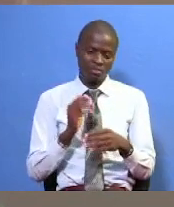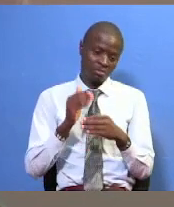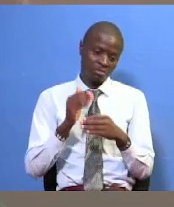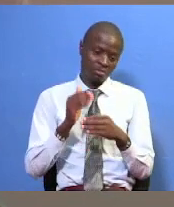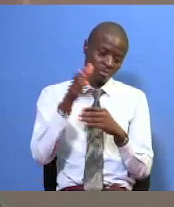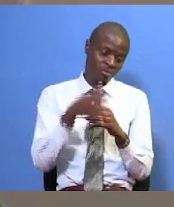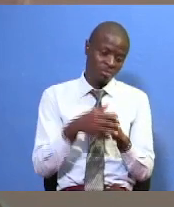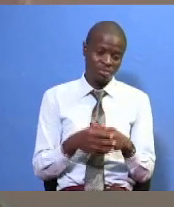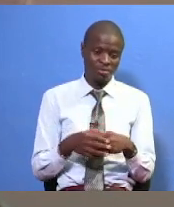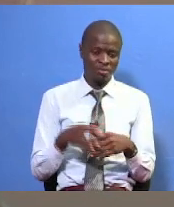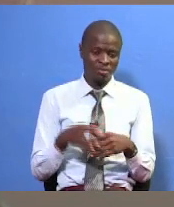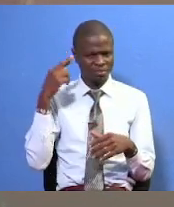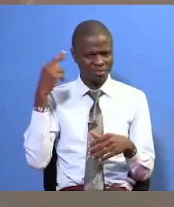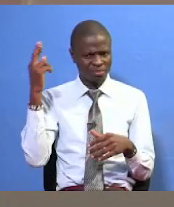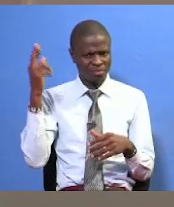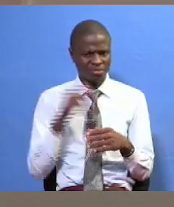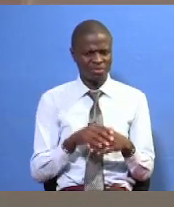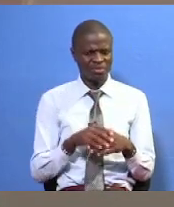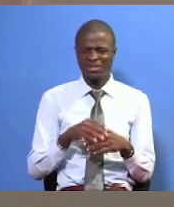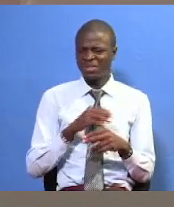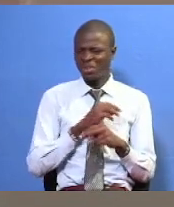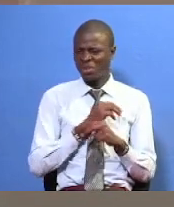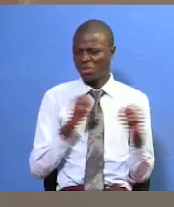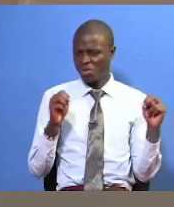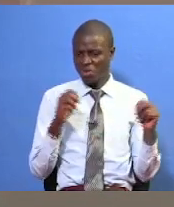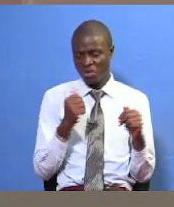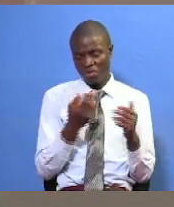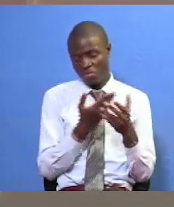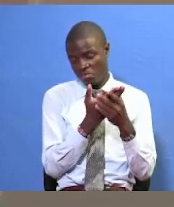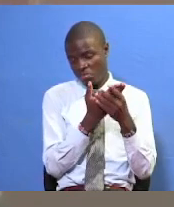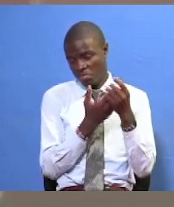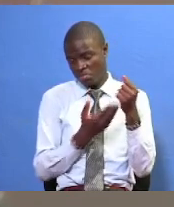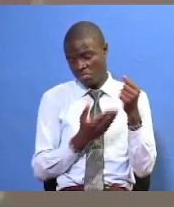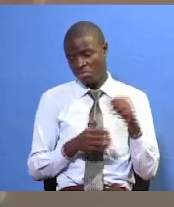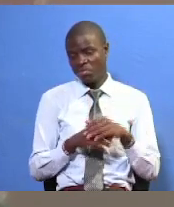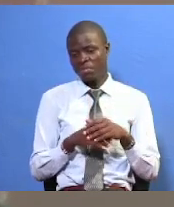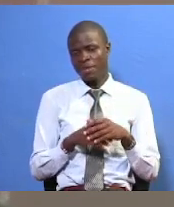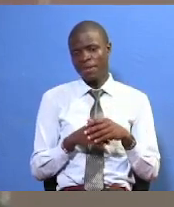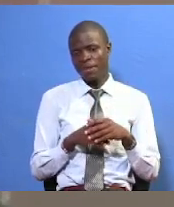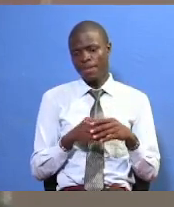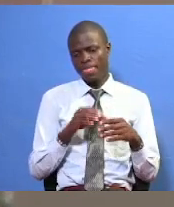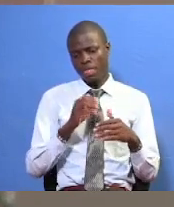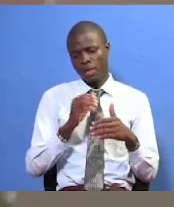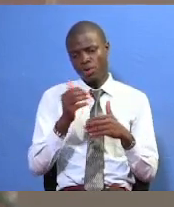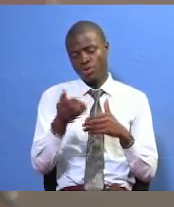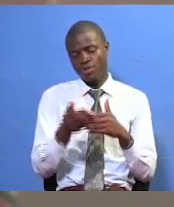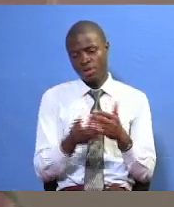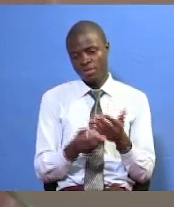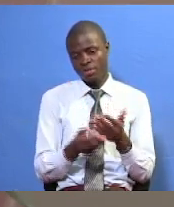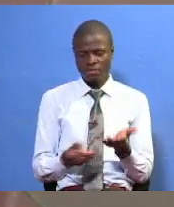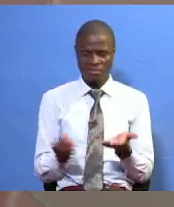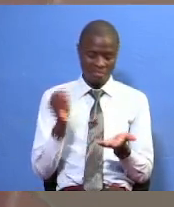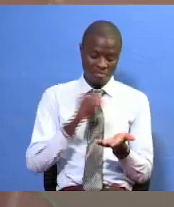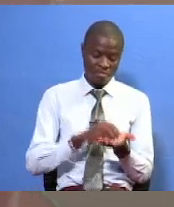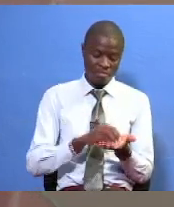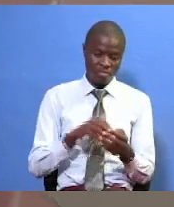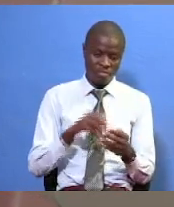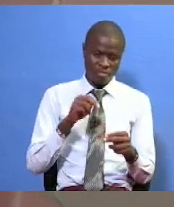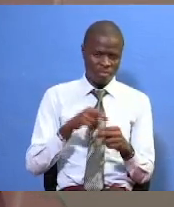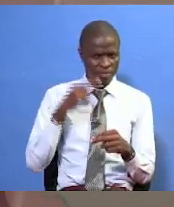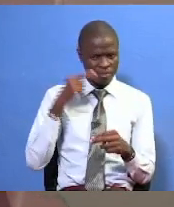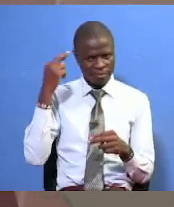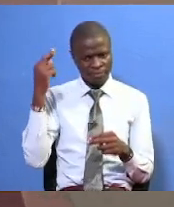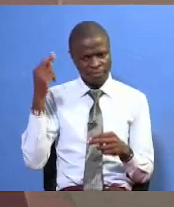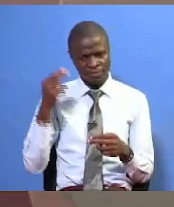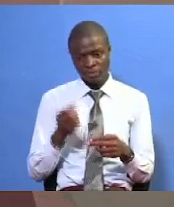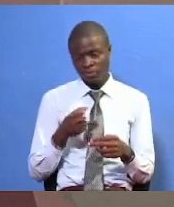therefore recognize and appreciate all the stakeholders who, in one way or another, contributed immensely to the realization of